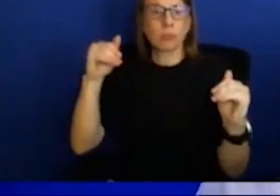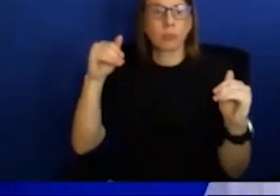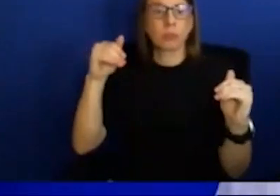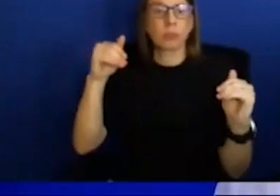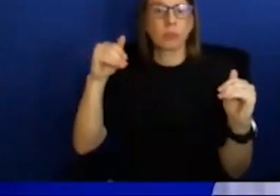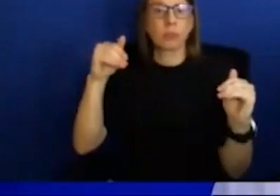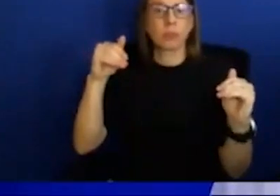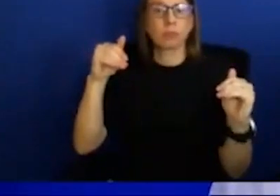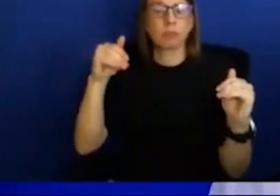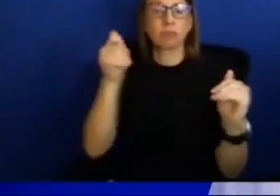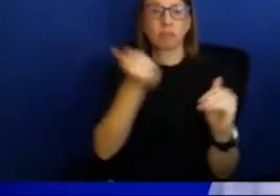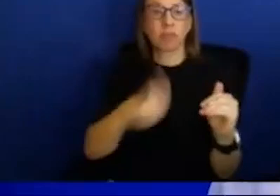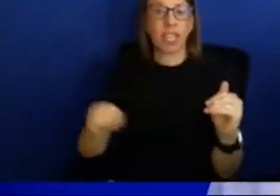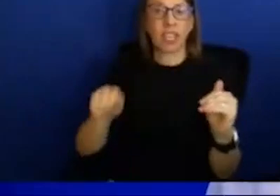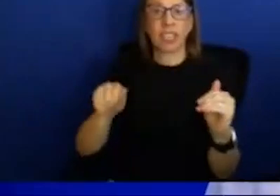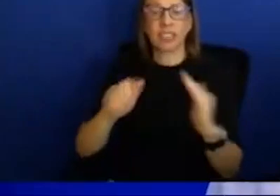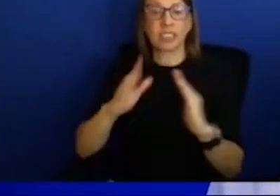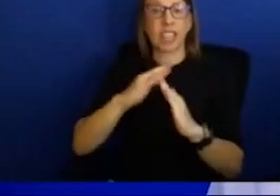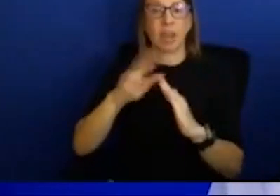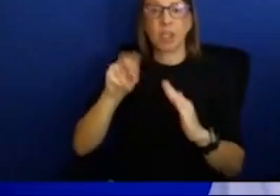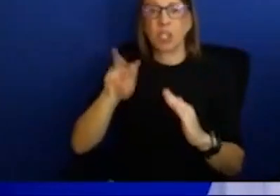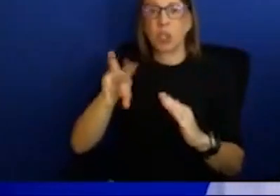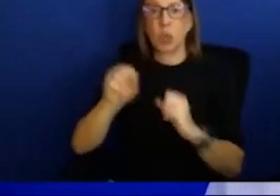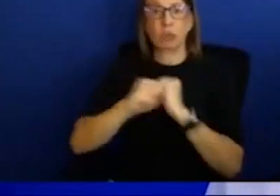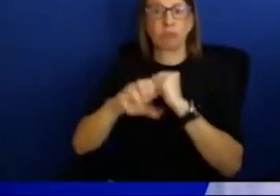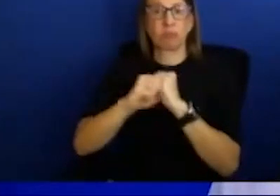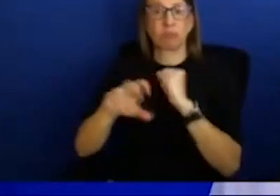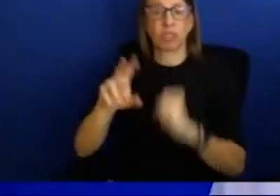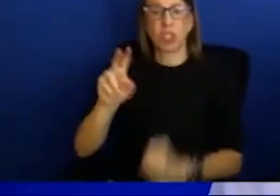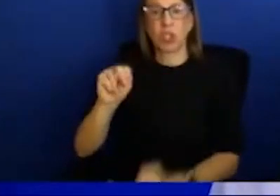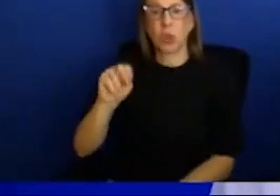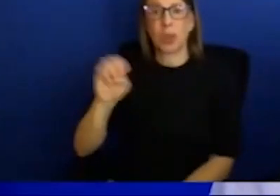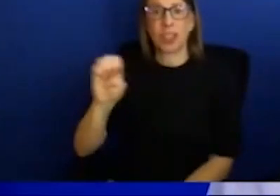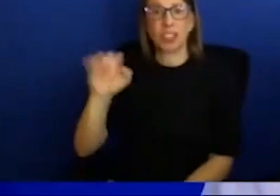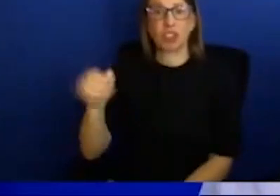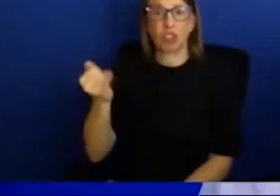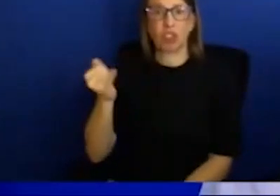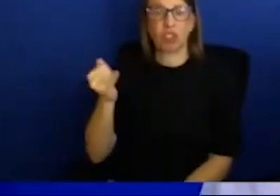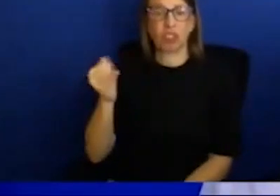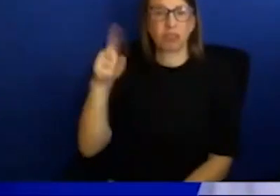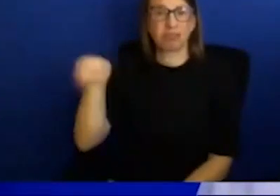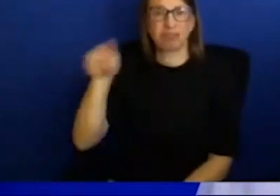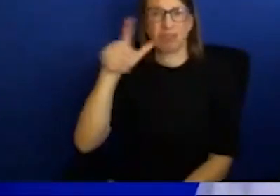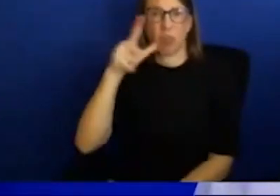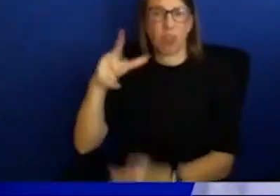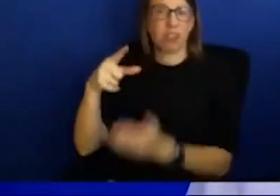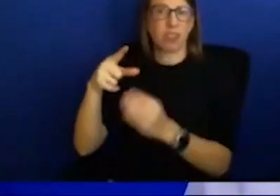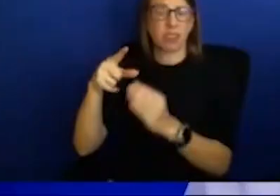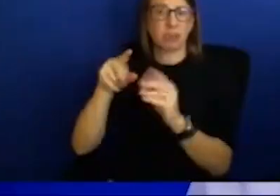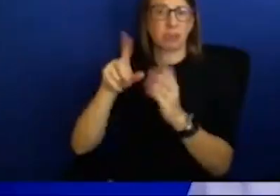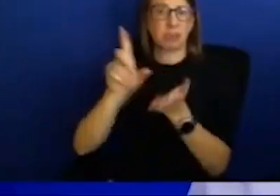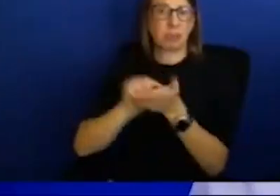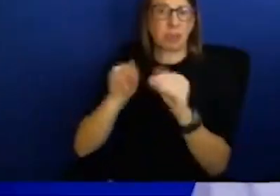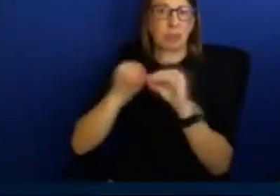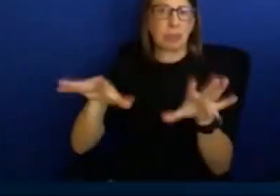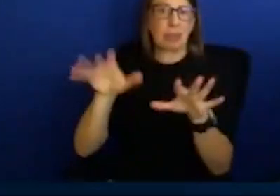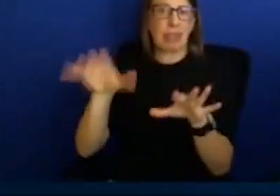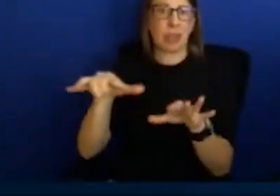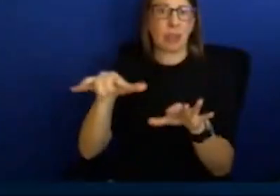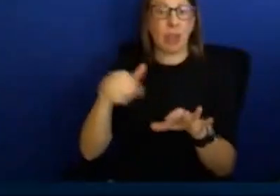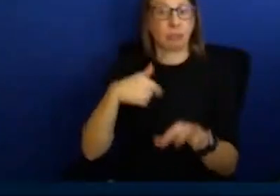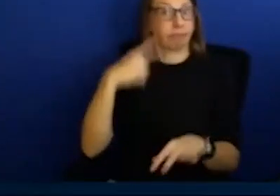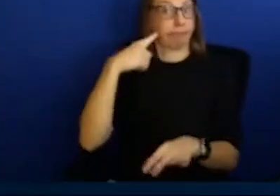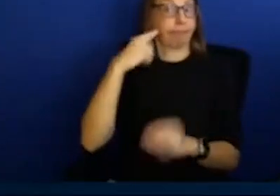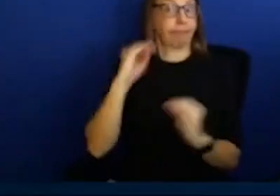any of the major news media outlets, New England Journal, any of those things would have covered that. I haven't heard it, but can certainly look into that. All right, I want to get to